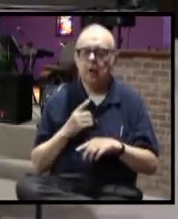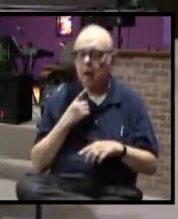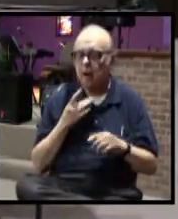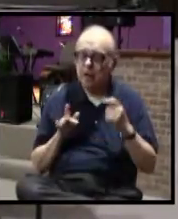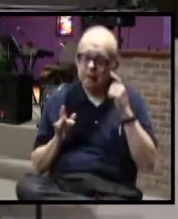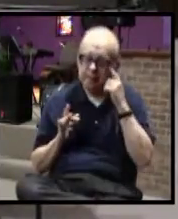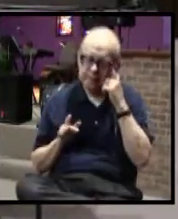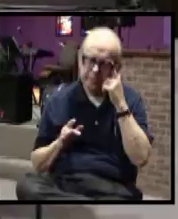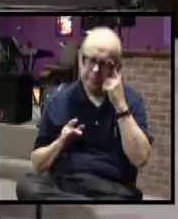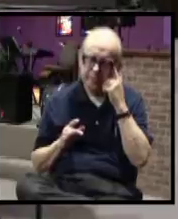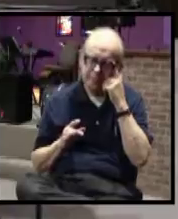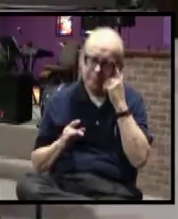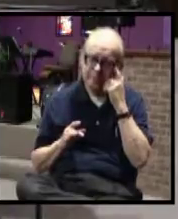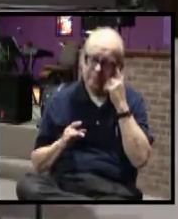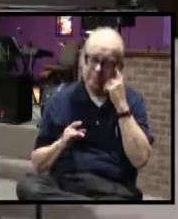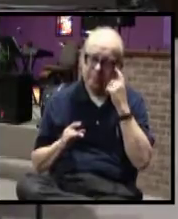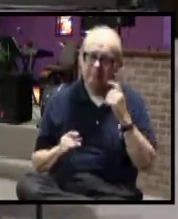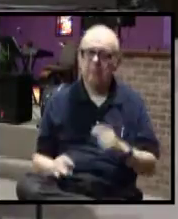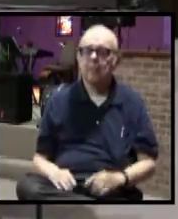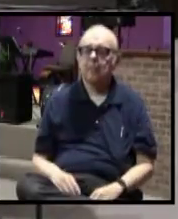this congregation are hurting.